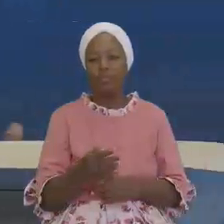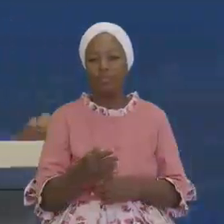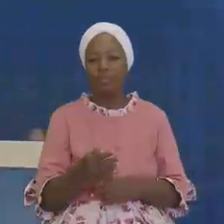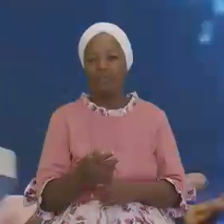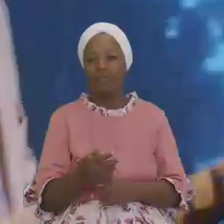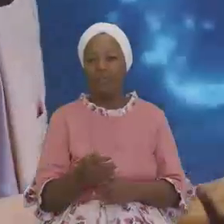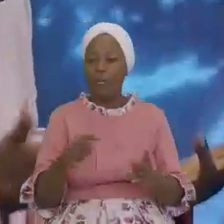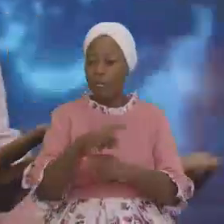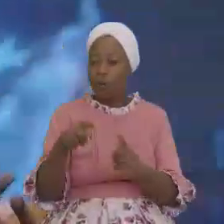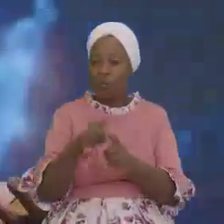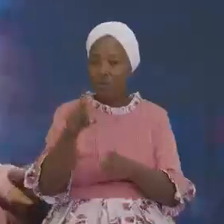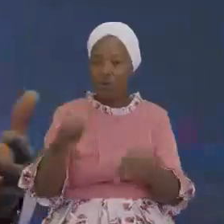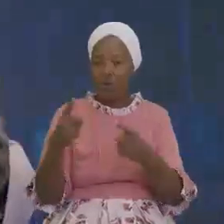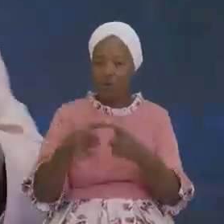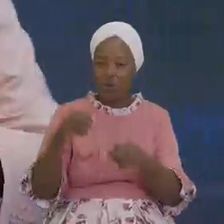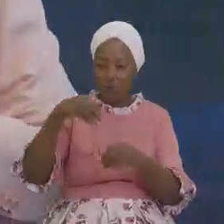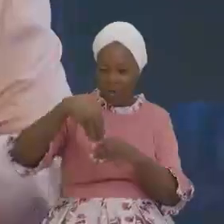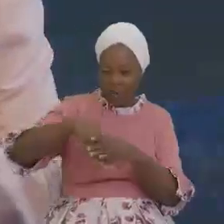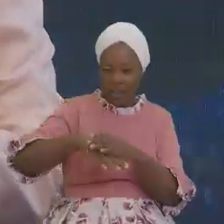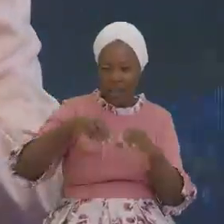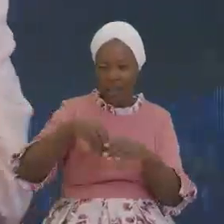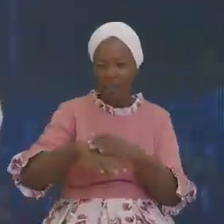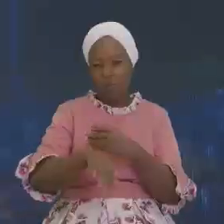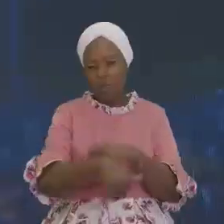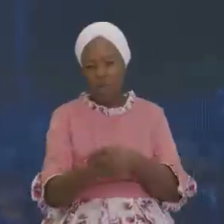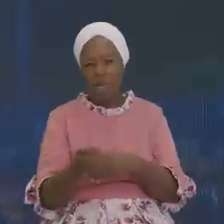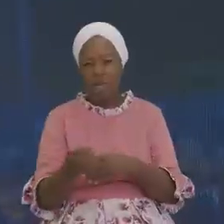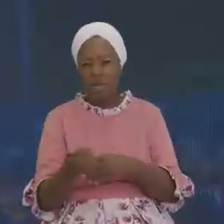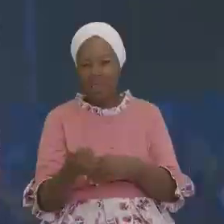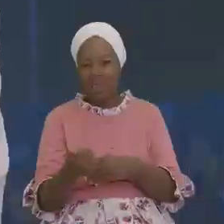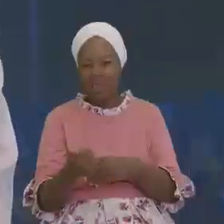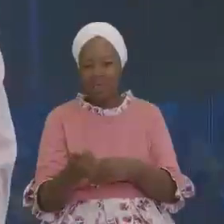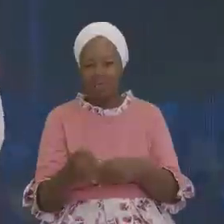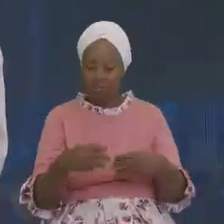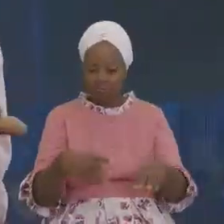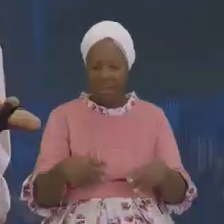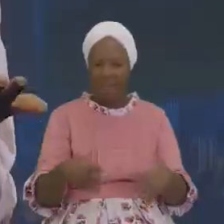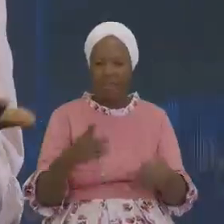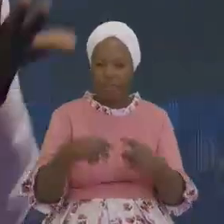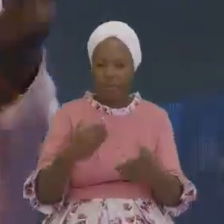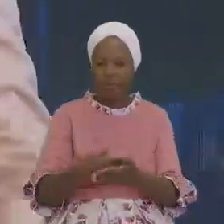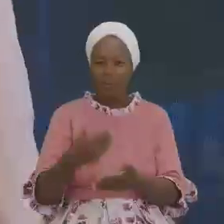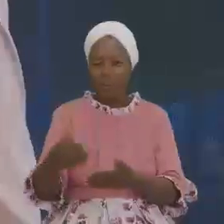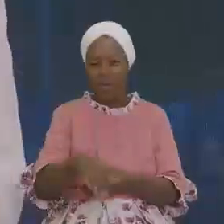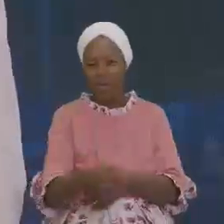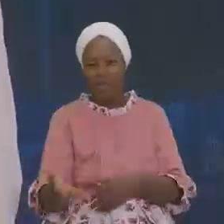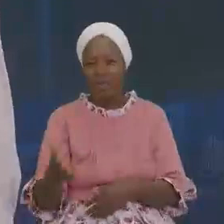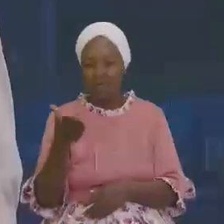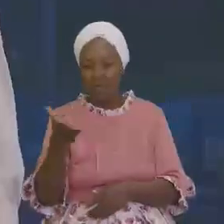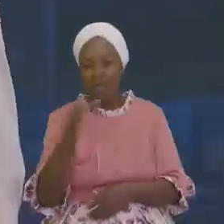When you're going to enter into any supermarket to get anything, there is a door.